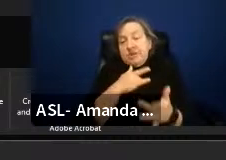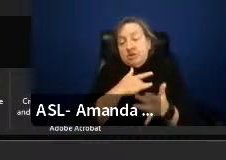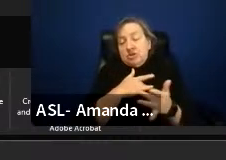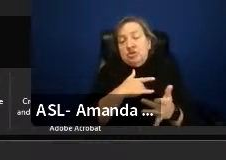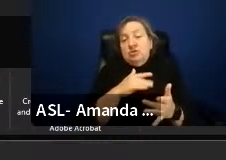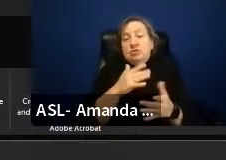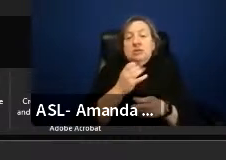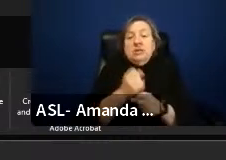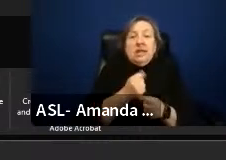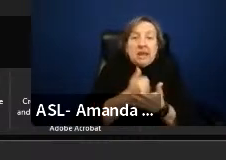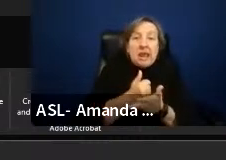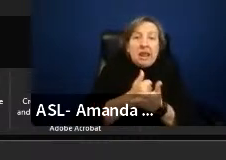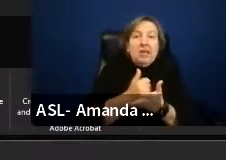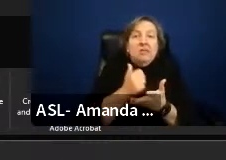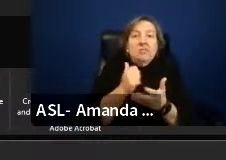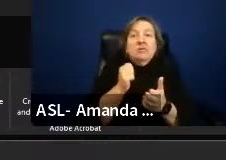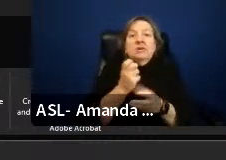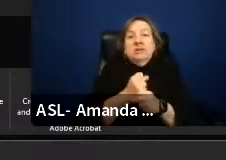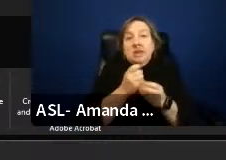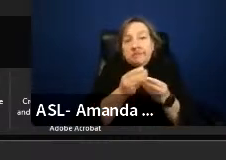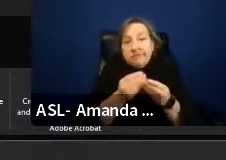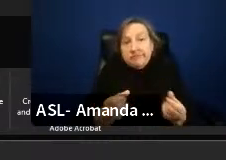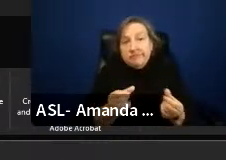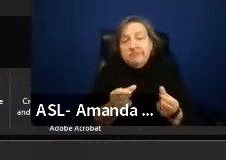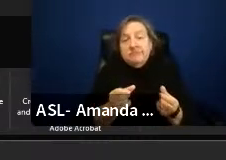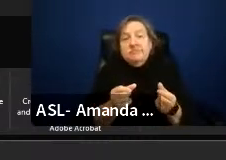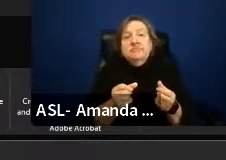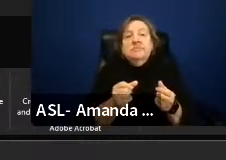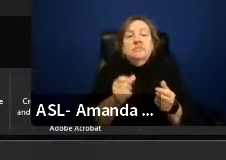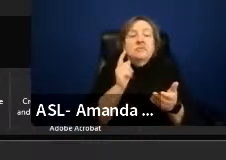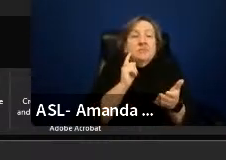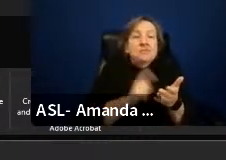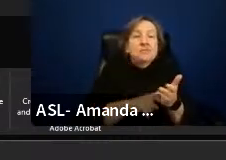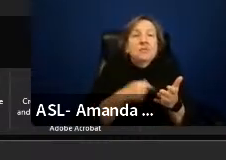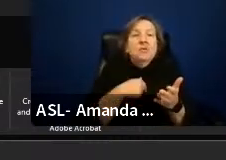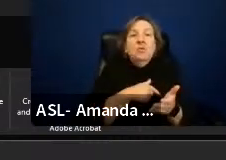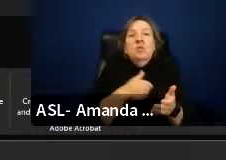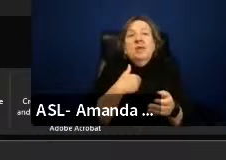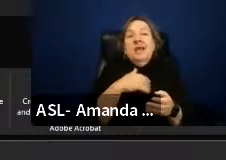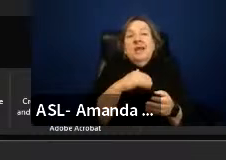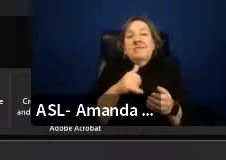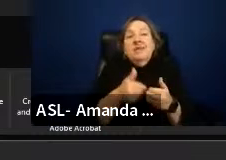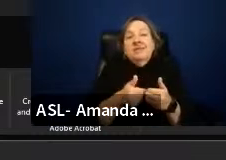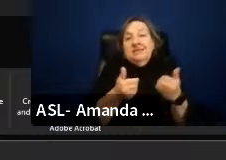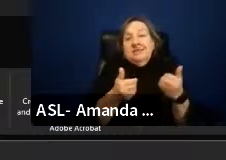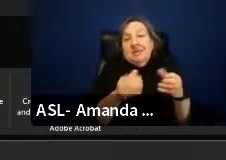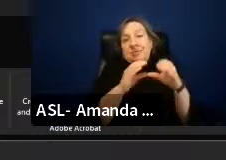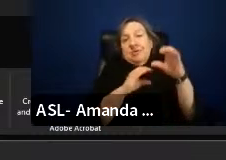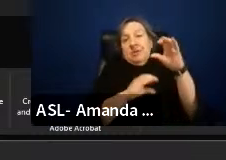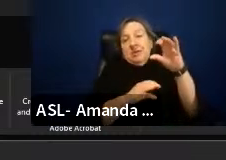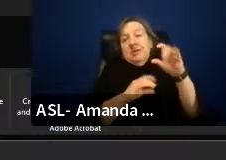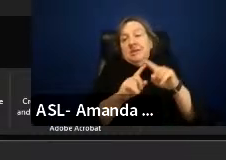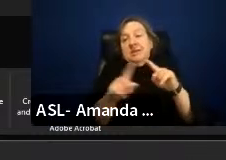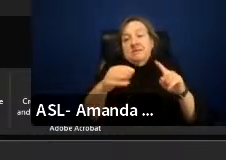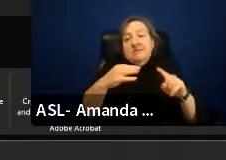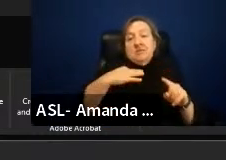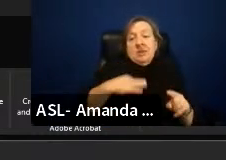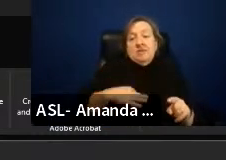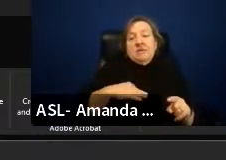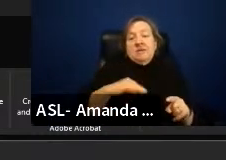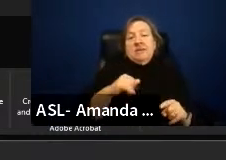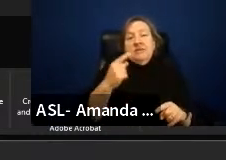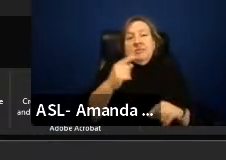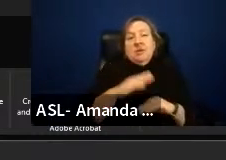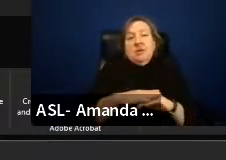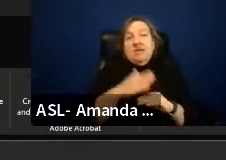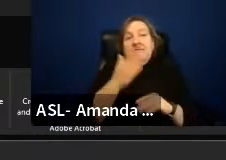that help, can get resolution. And so just want to note that that we do have that separated out as a different benefit. This one on